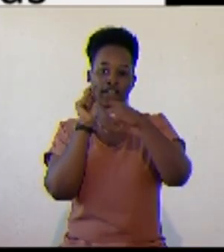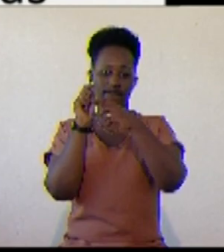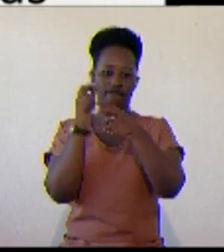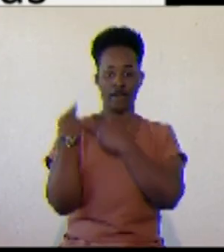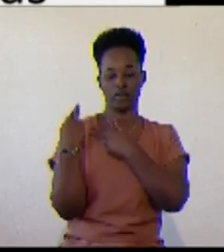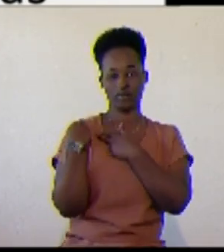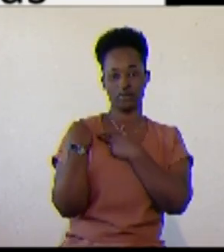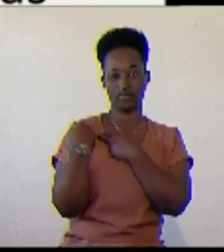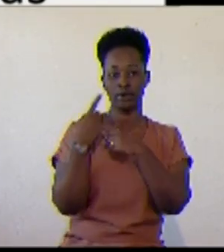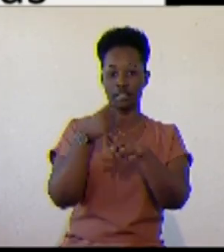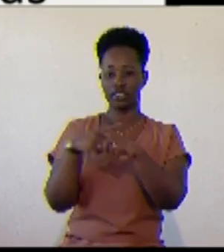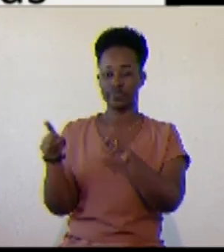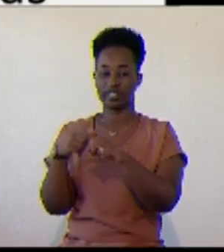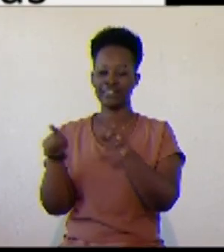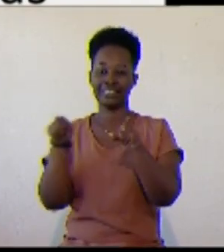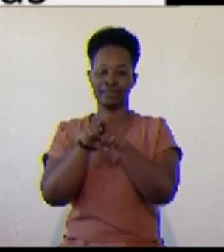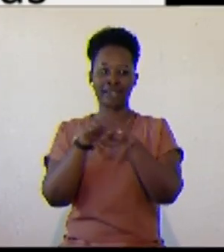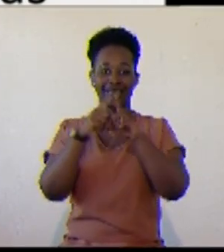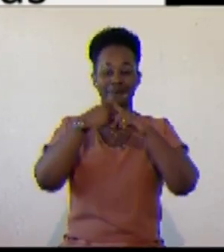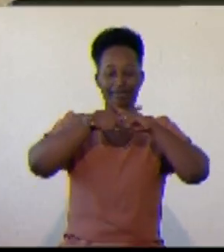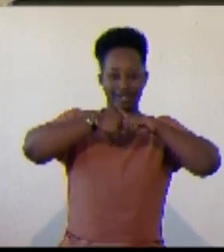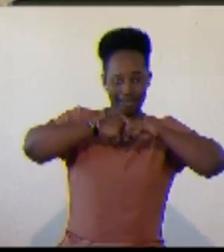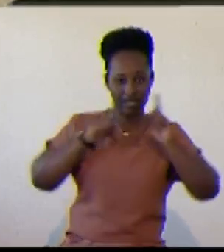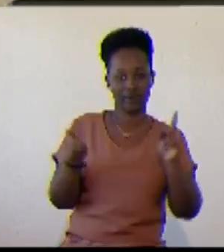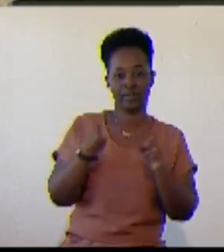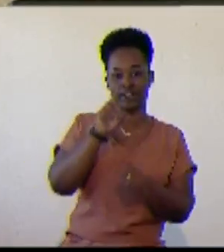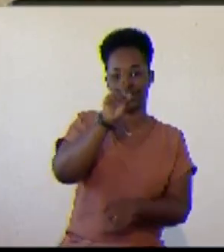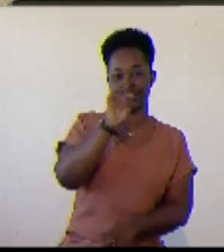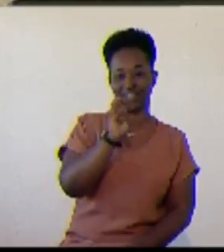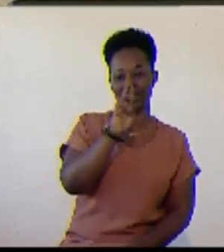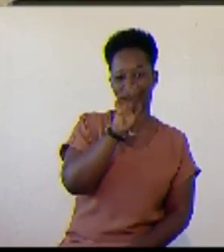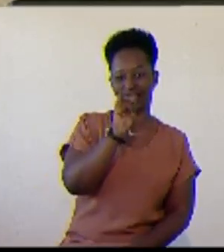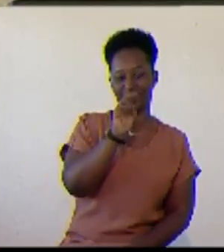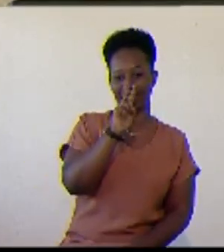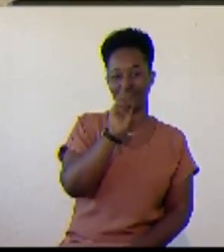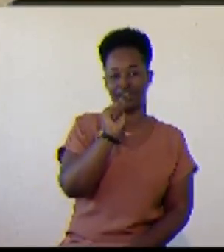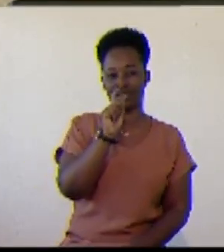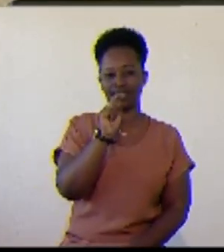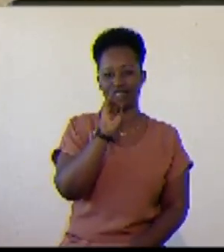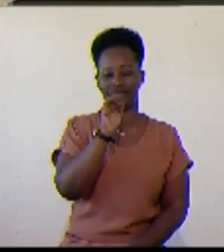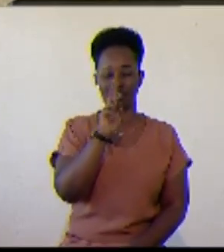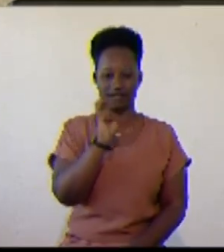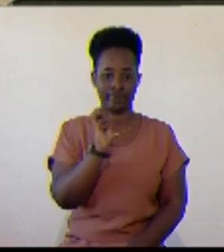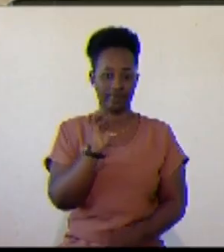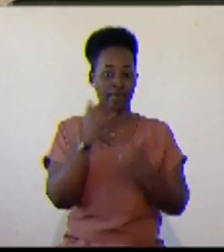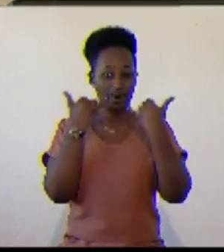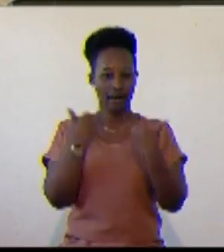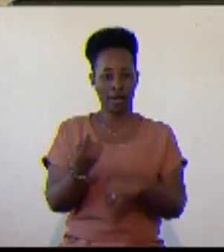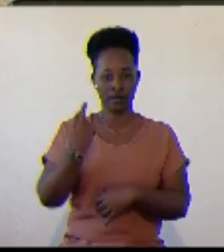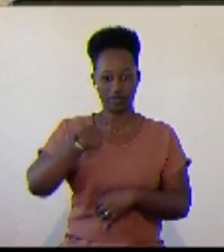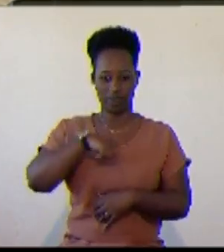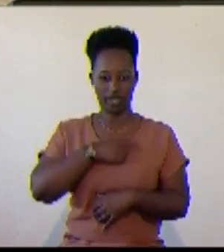is the opposite of antiderivative. Antiderivative, those who do mathematics, that will be integration. So in this case, we shall